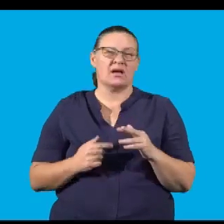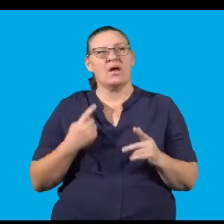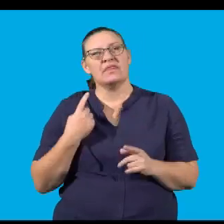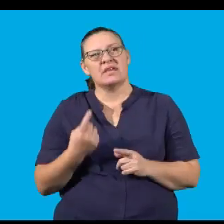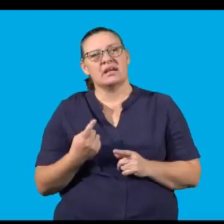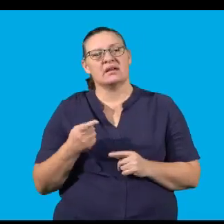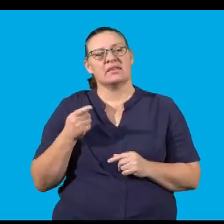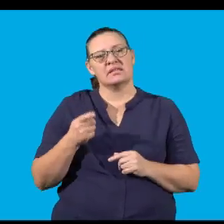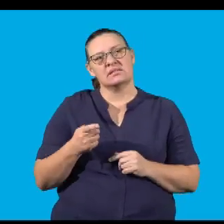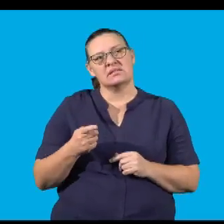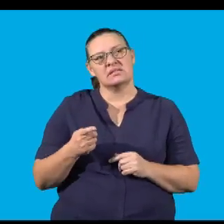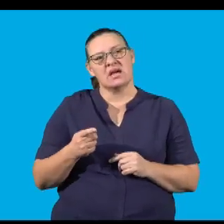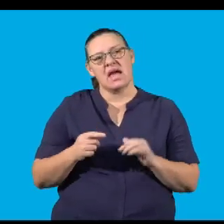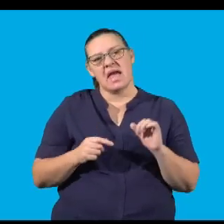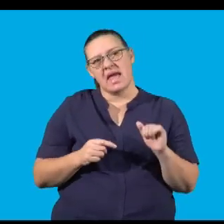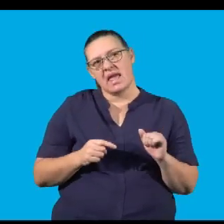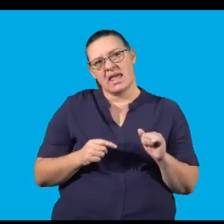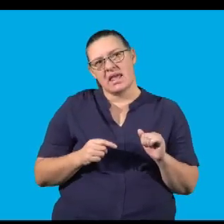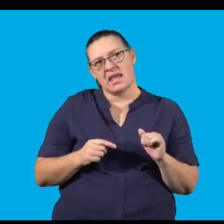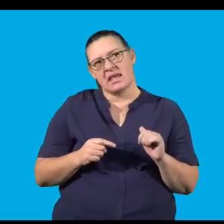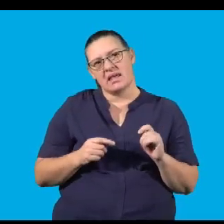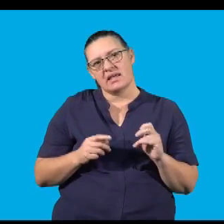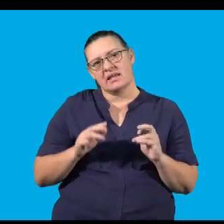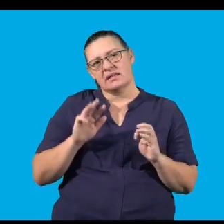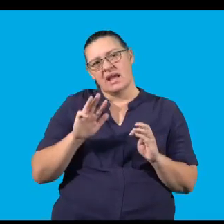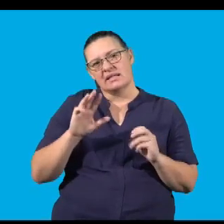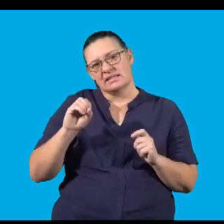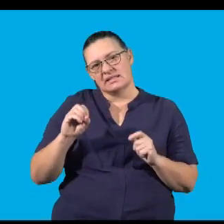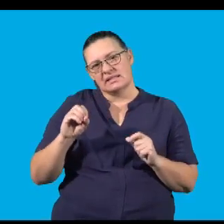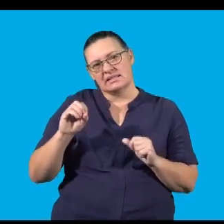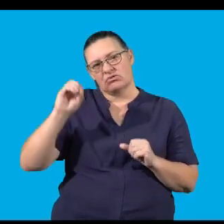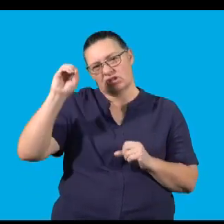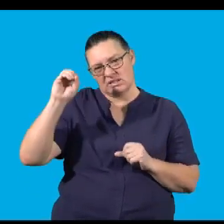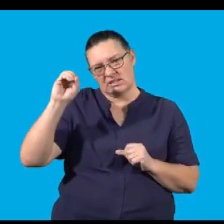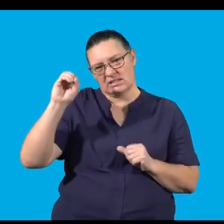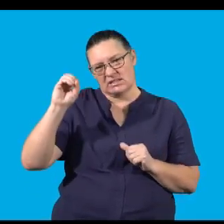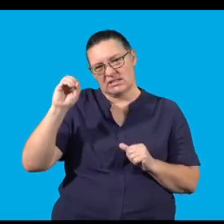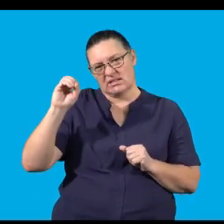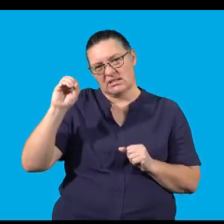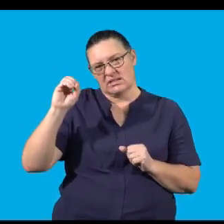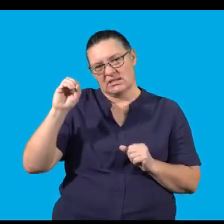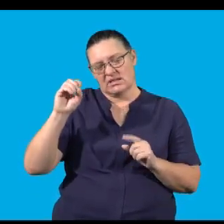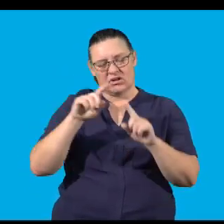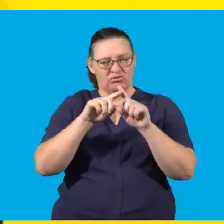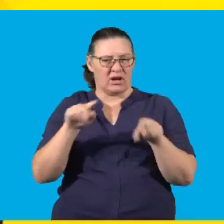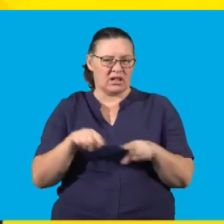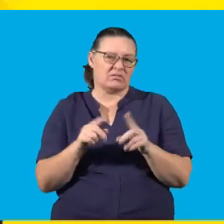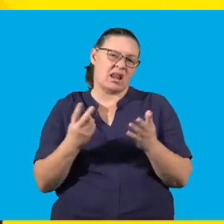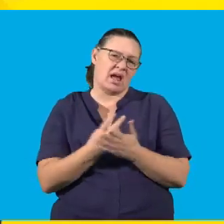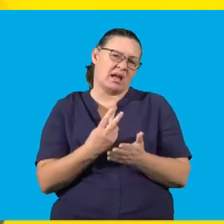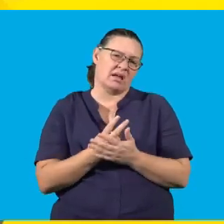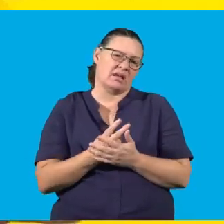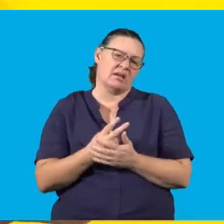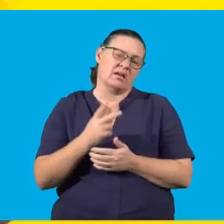about the fact that this is actually a 90-degree triangle. It's a right angle triangle, so we can start thinking about things